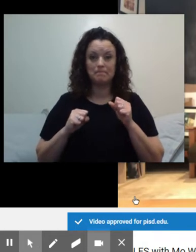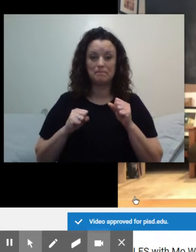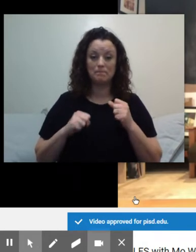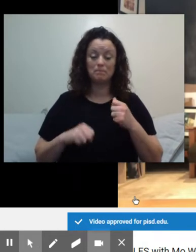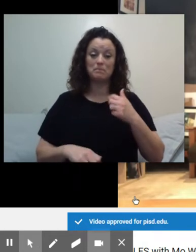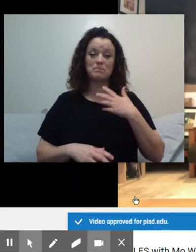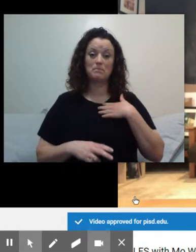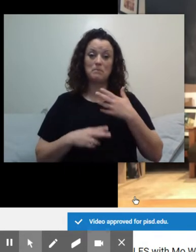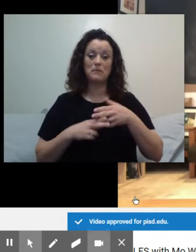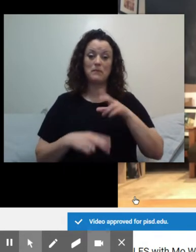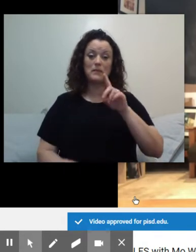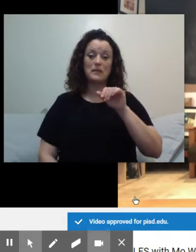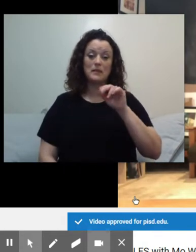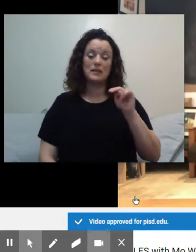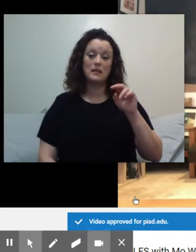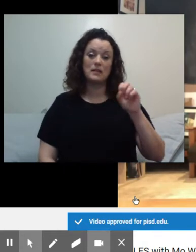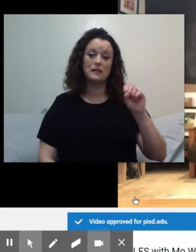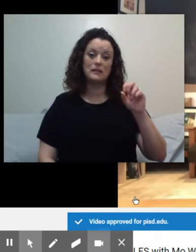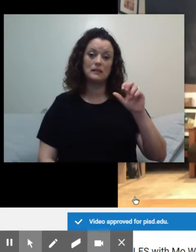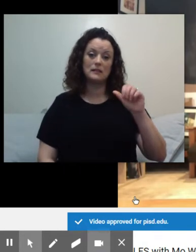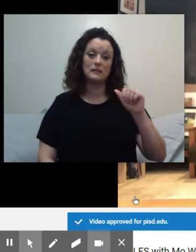I'm Dan Santat.